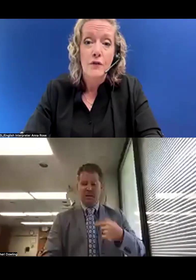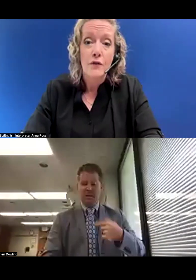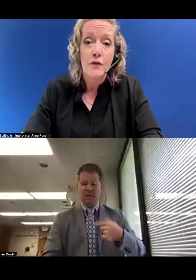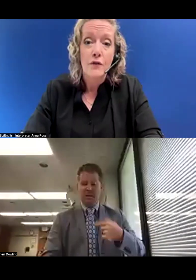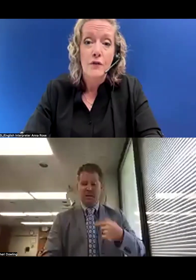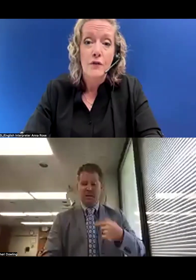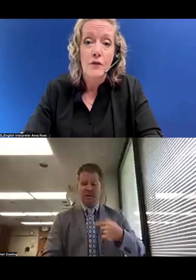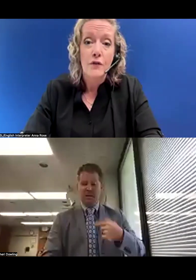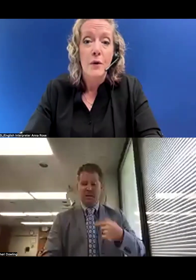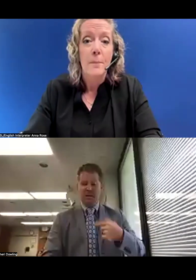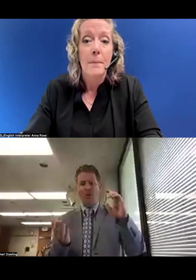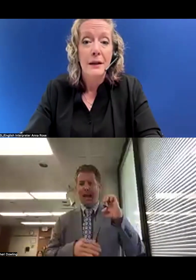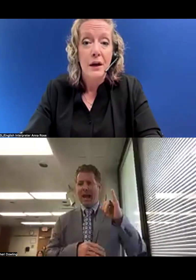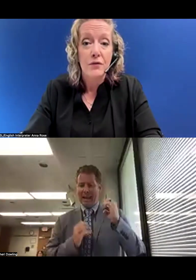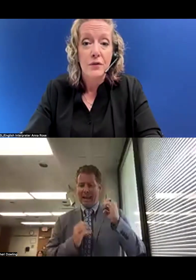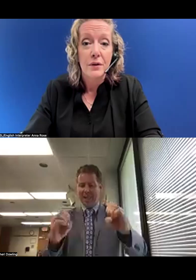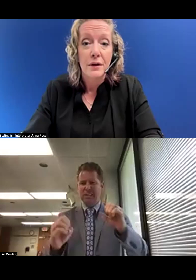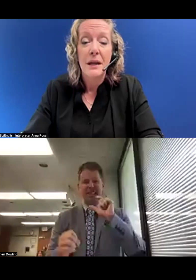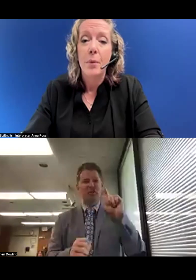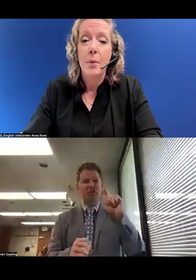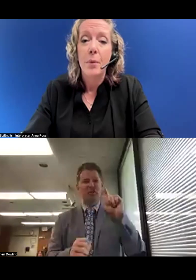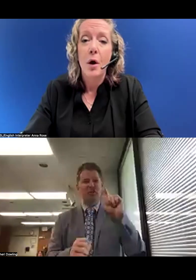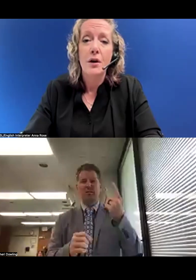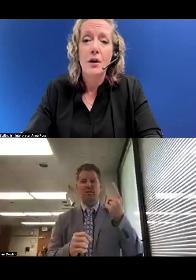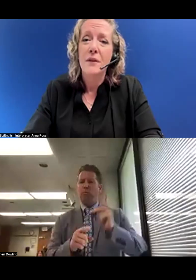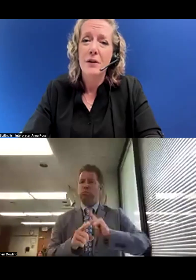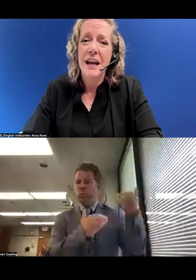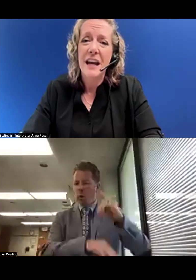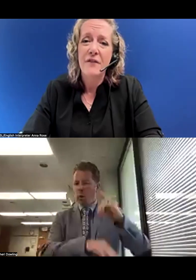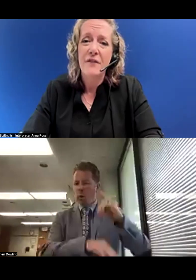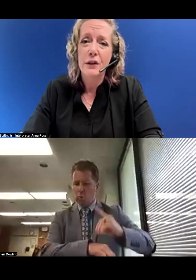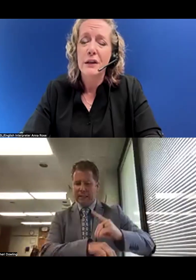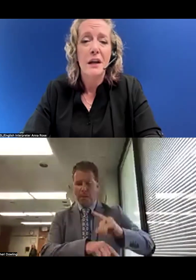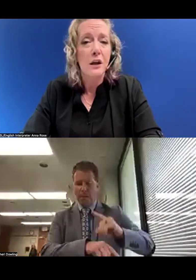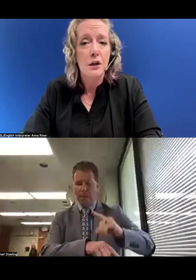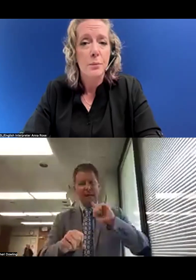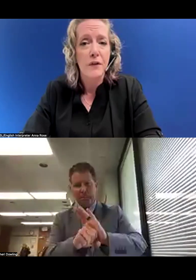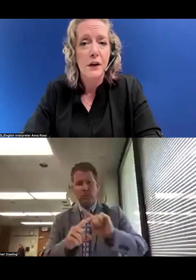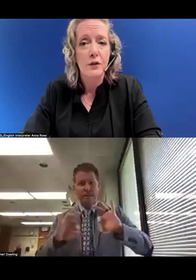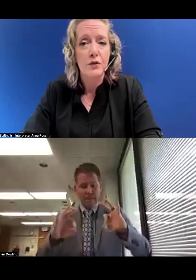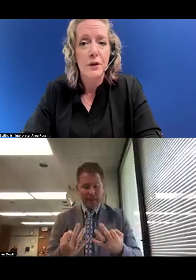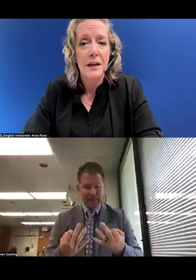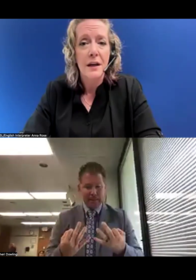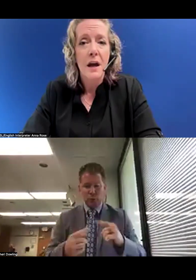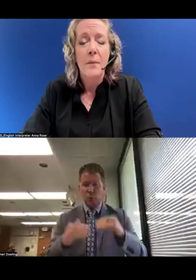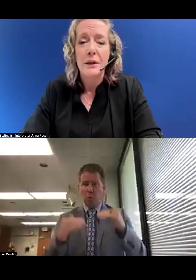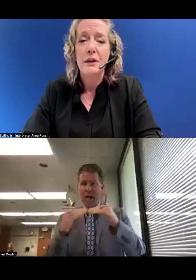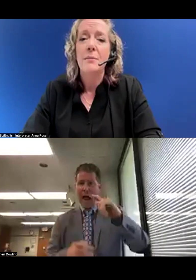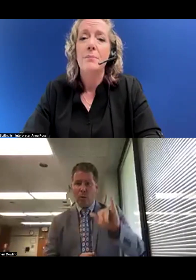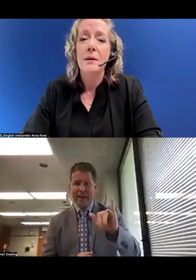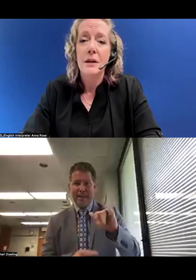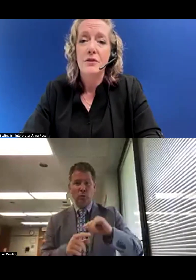For myself, being part of the Maryland EHDI efforts is not just a professional duty, but